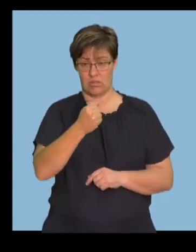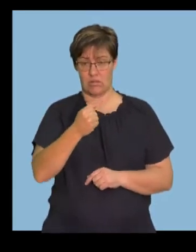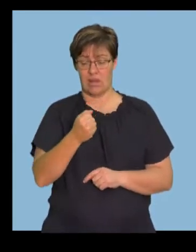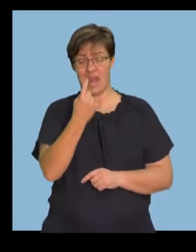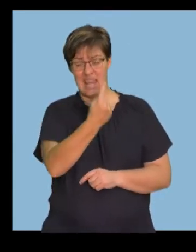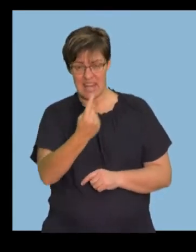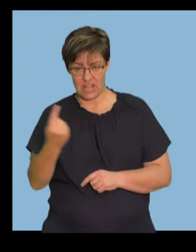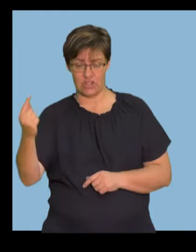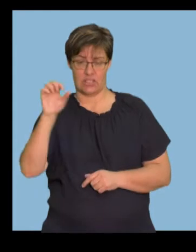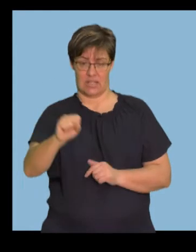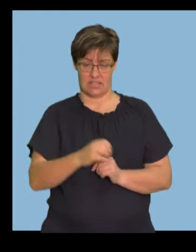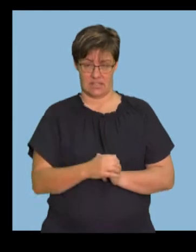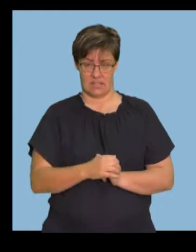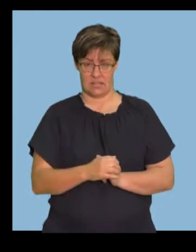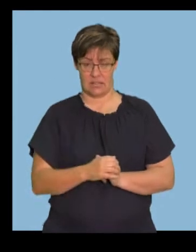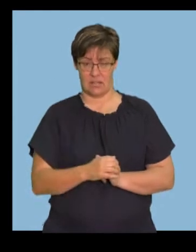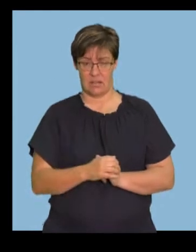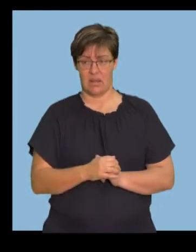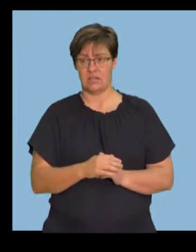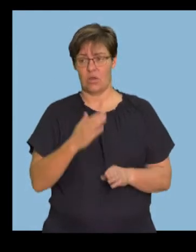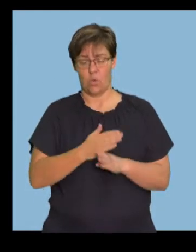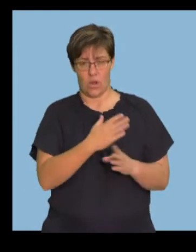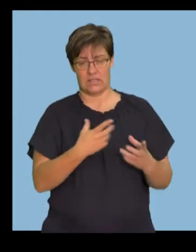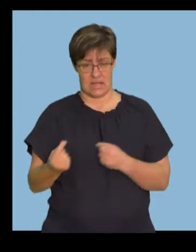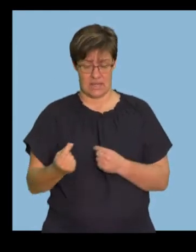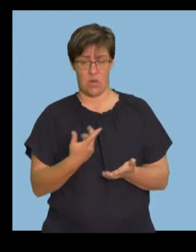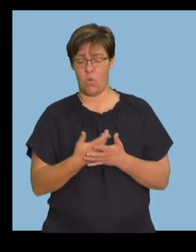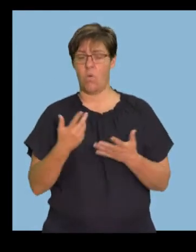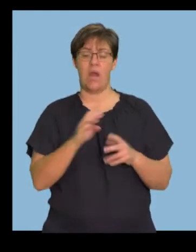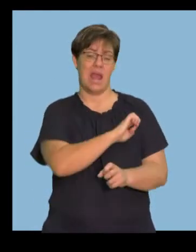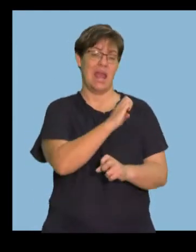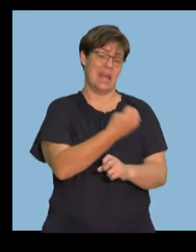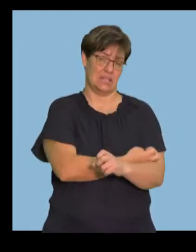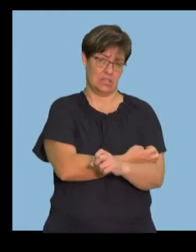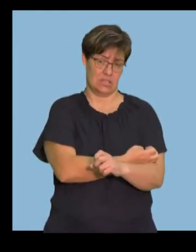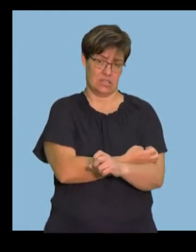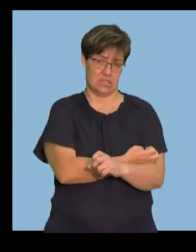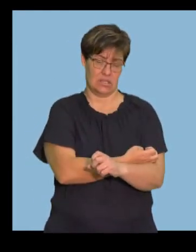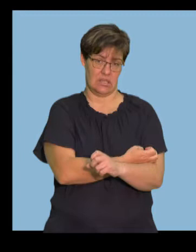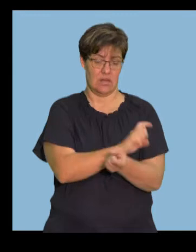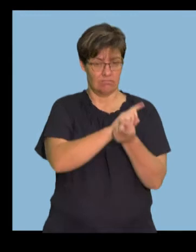okay, in every second. This 20 joules of work done or energy,